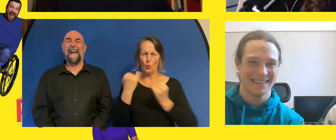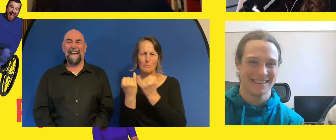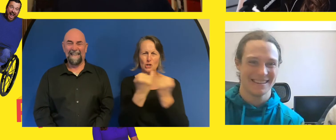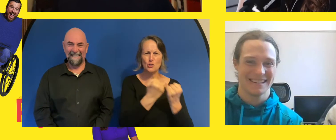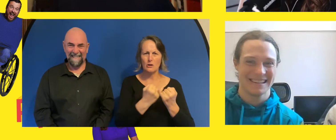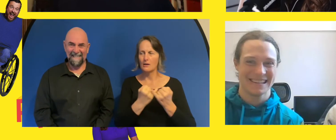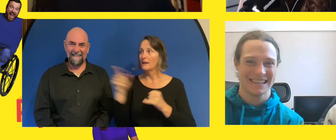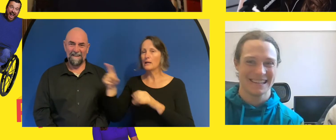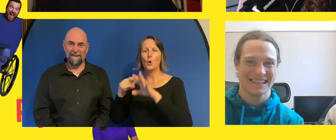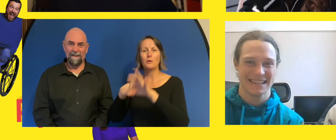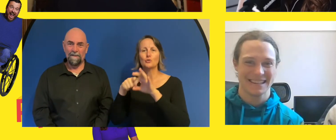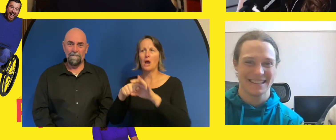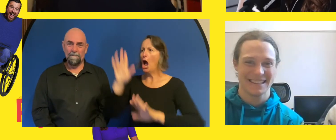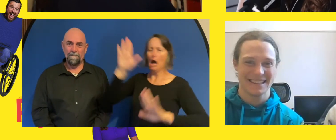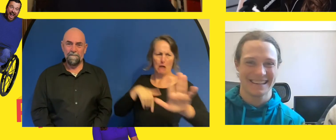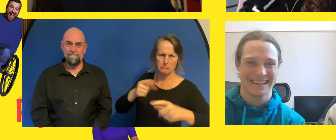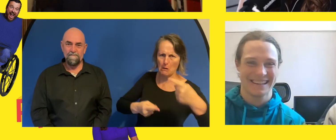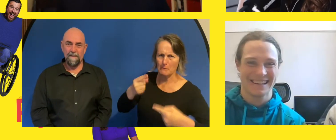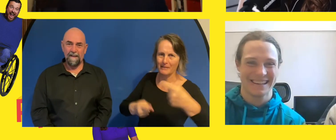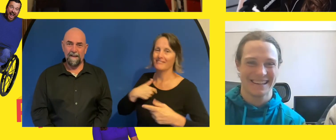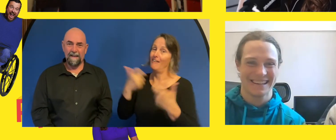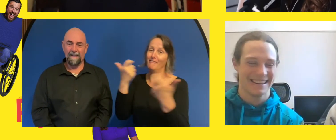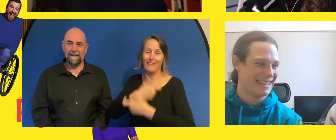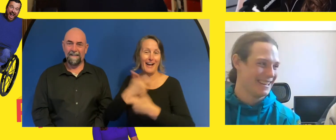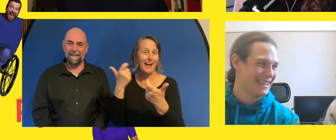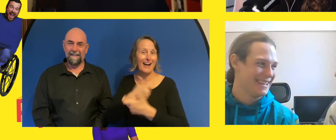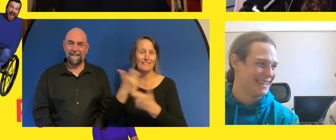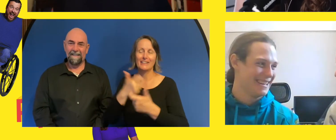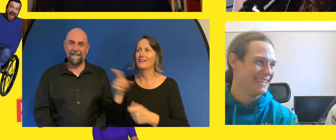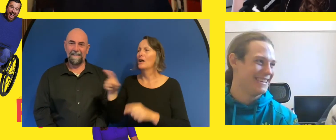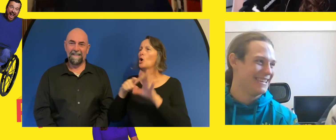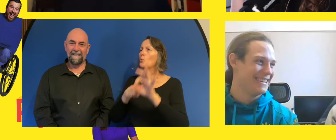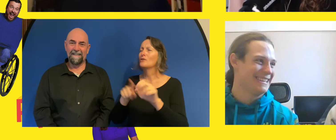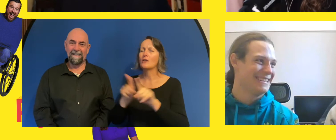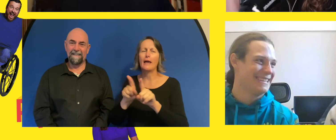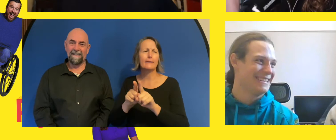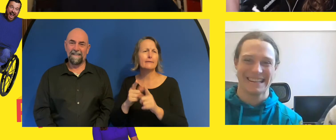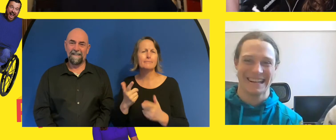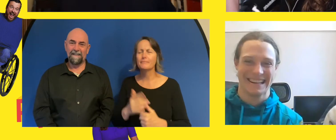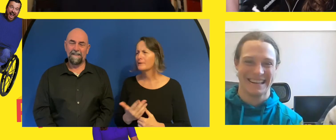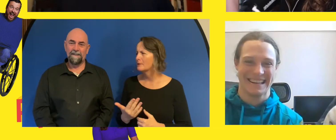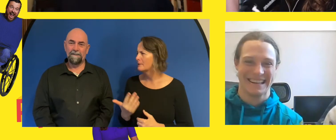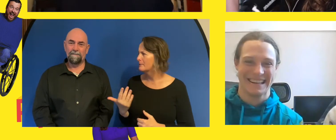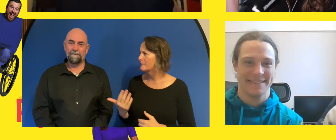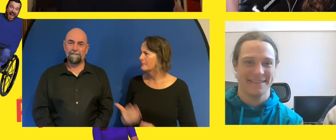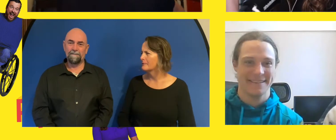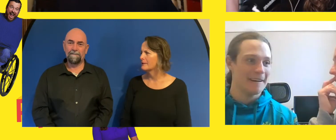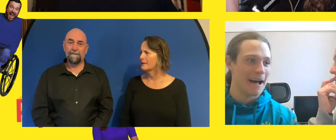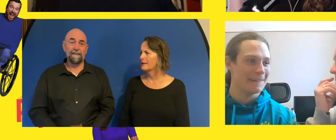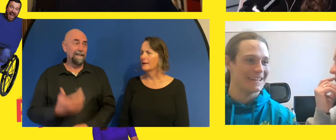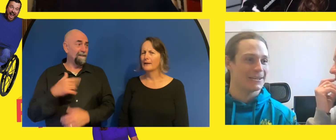people who would normally be facing it, going, oh, this is it was very funny because there were things like how